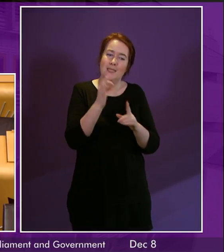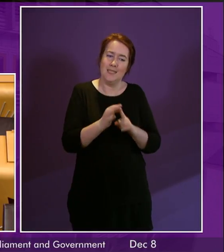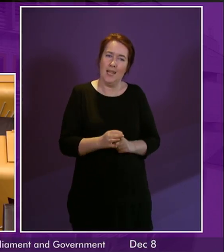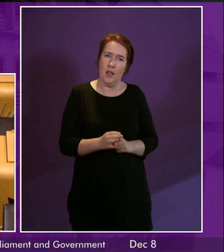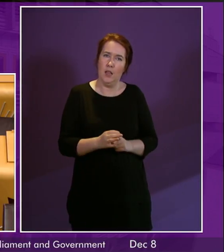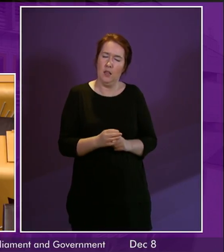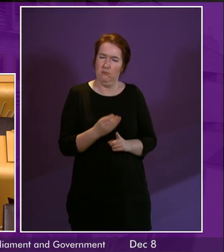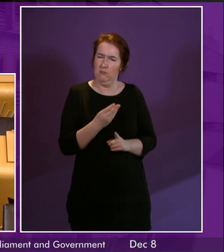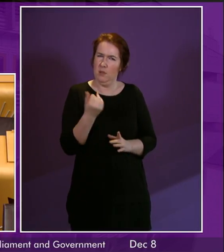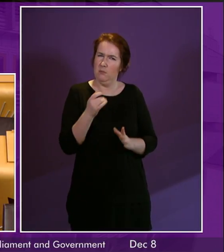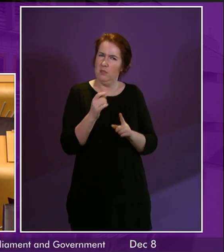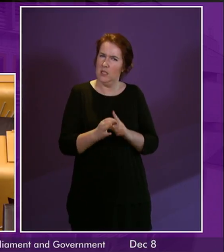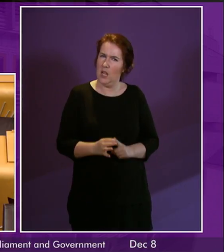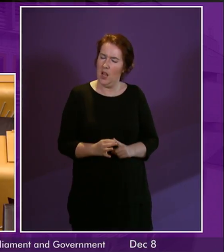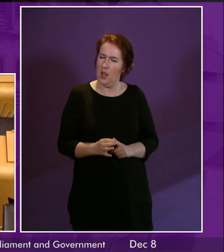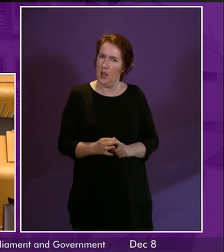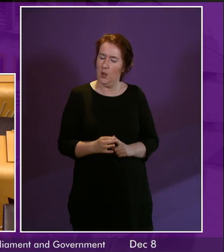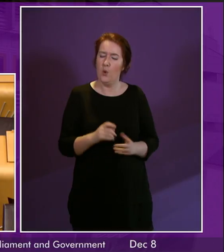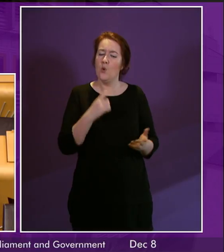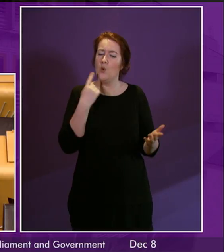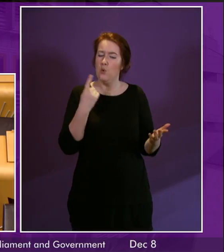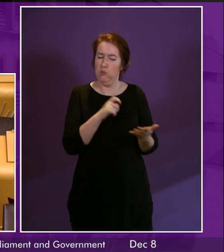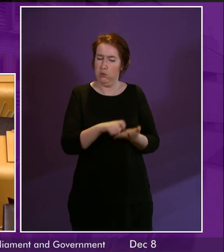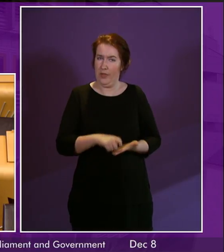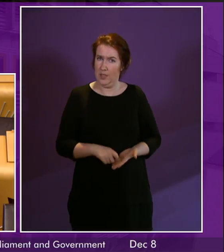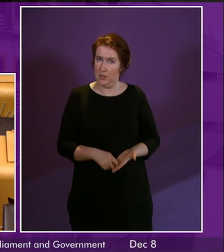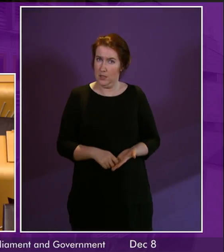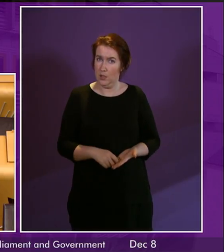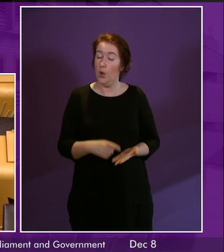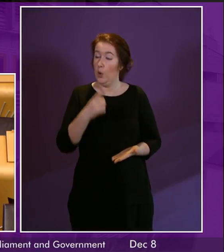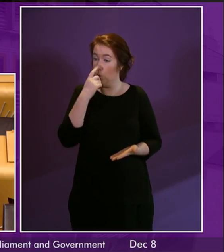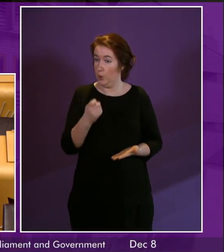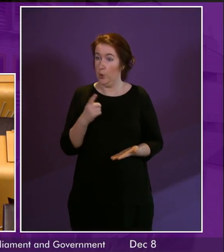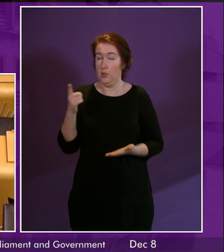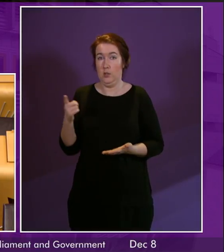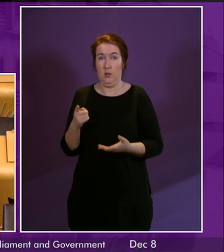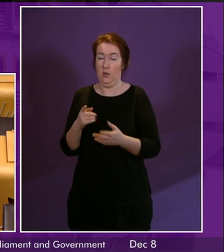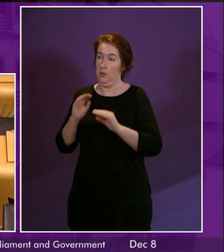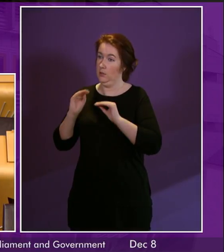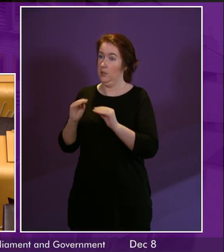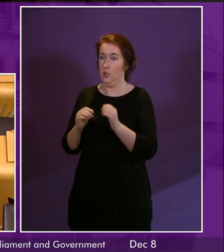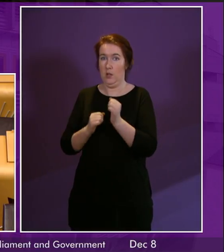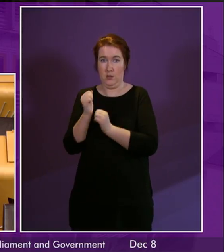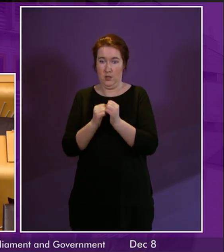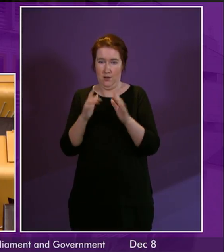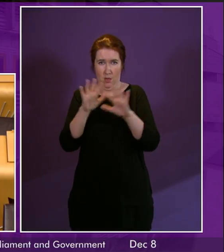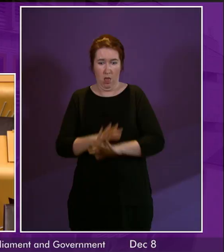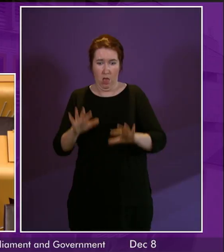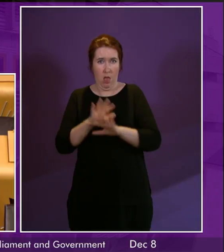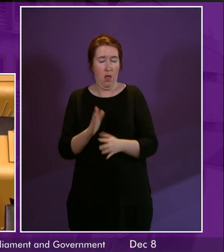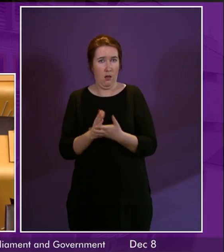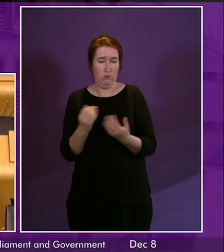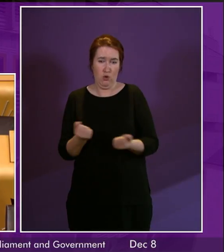In some detail, whoever wrote this could give Sir Humphrey Appleby lessons in constructive ambiguity.